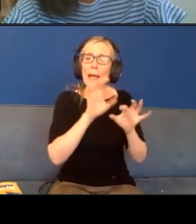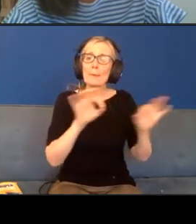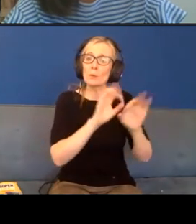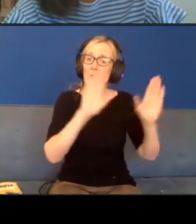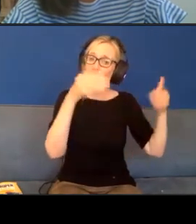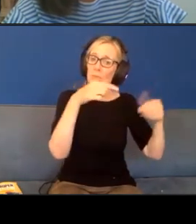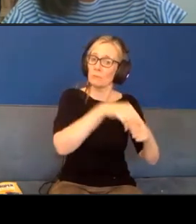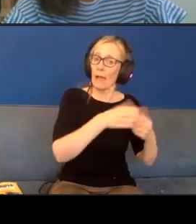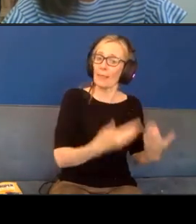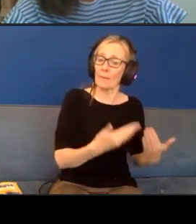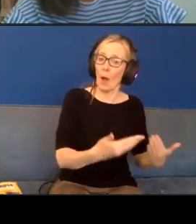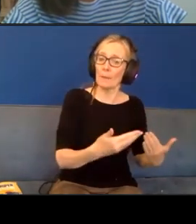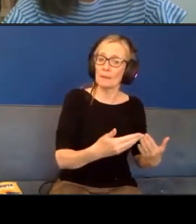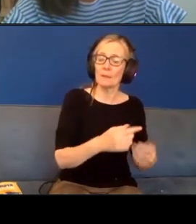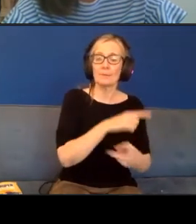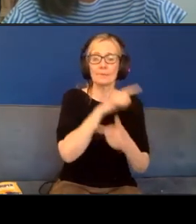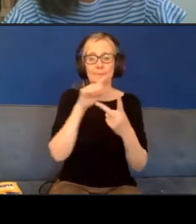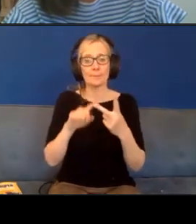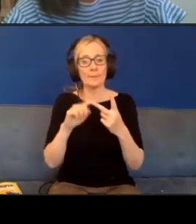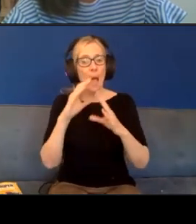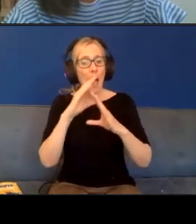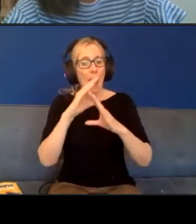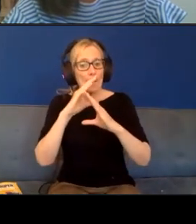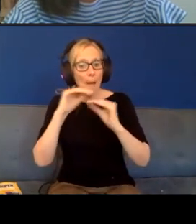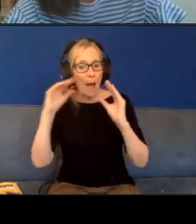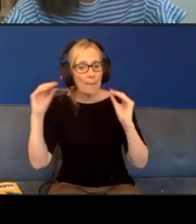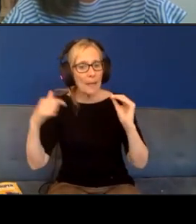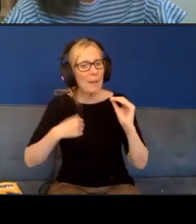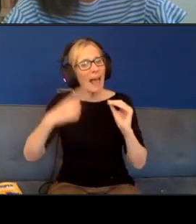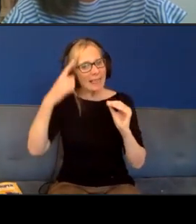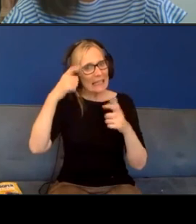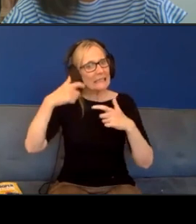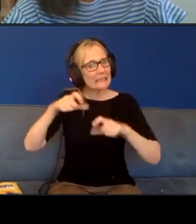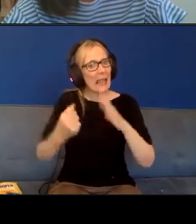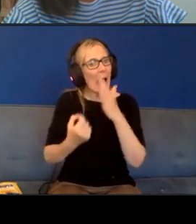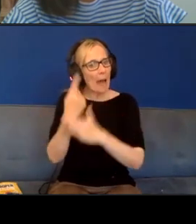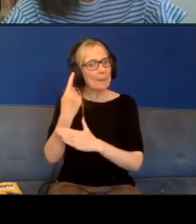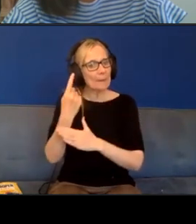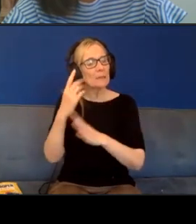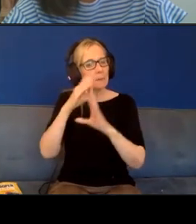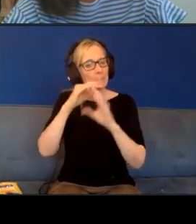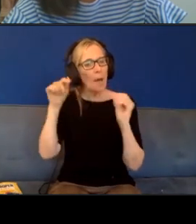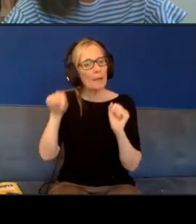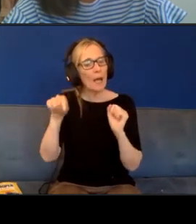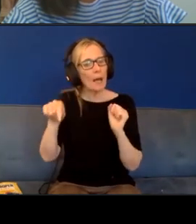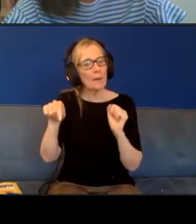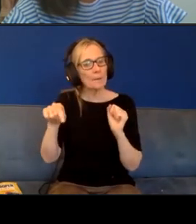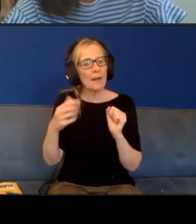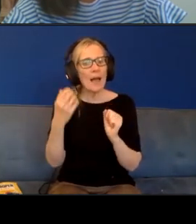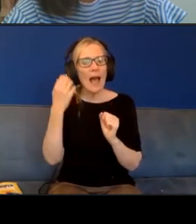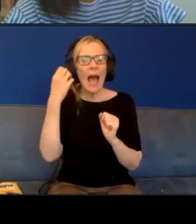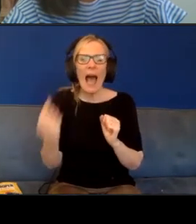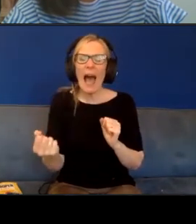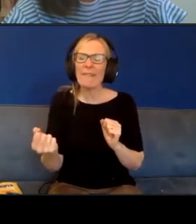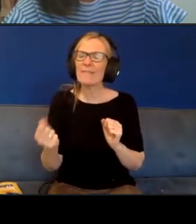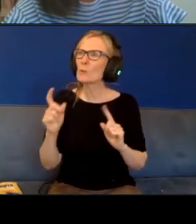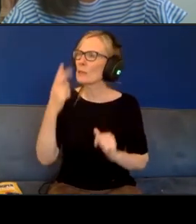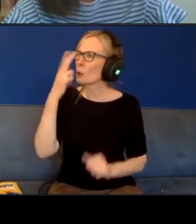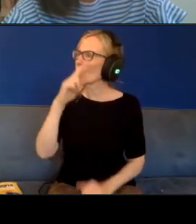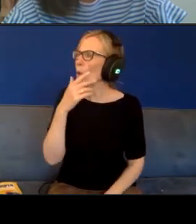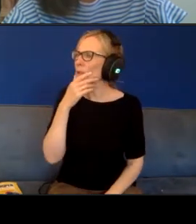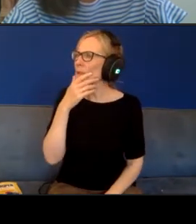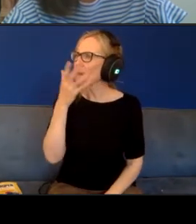kind of in the sort of Birmingham area, I believe it's still happening in the Birmingham area, there is can't remember what it's called off the top of